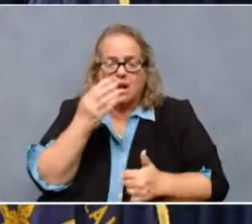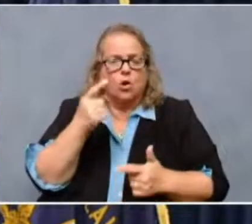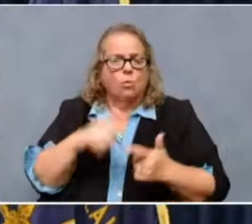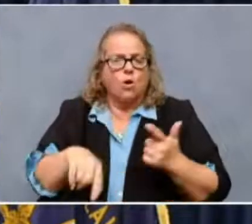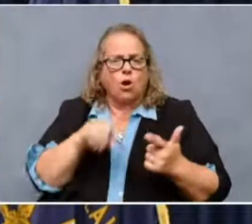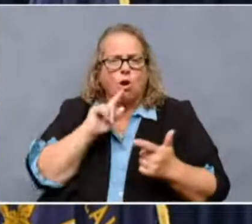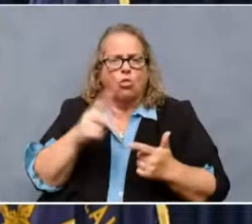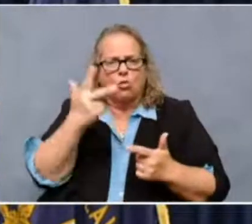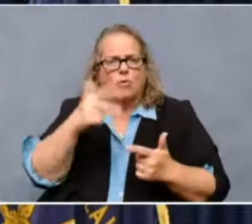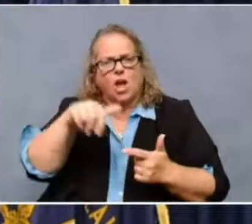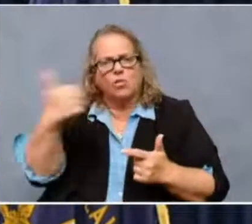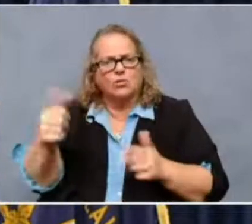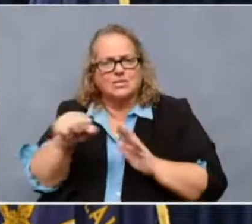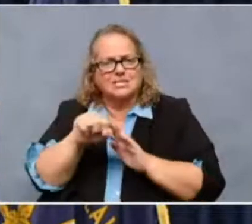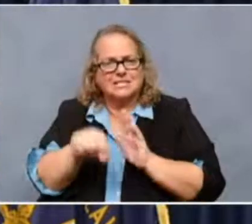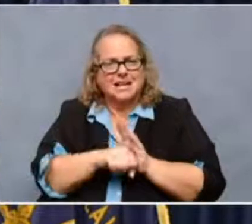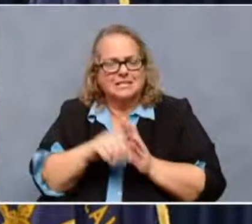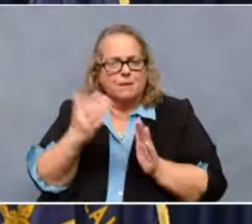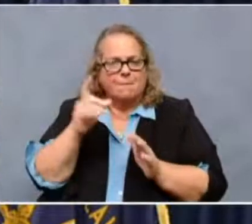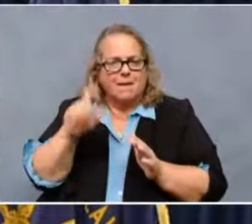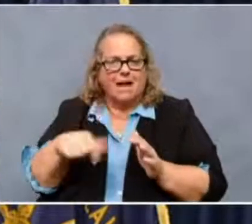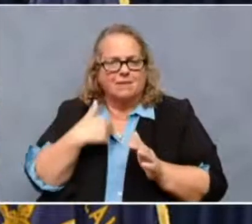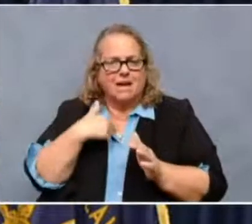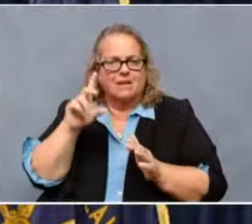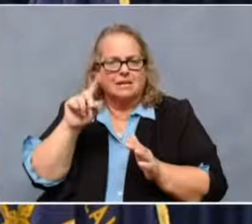that will also likely have data revisions?